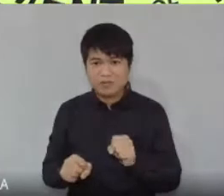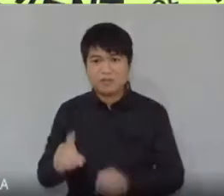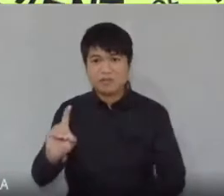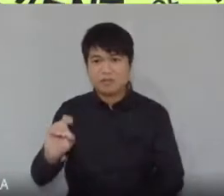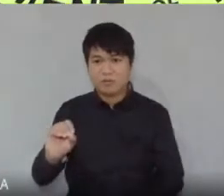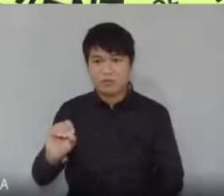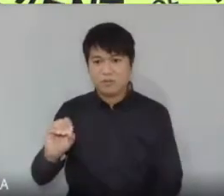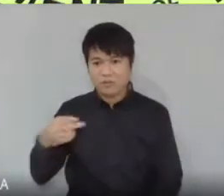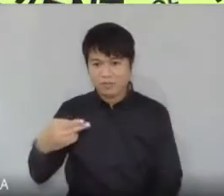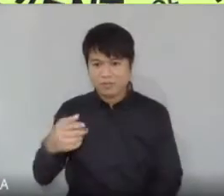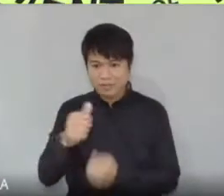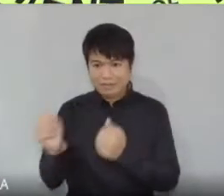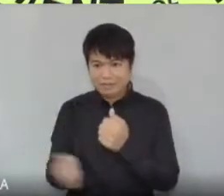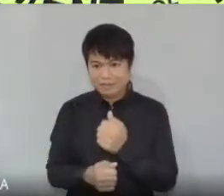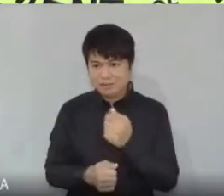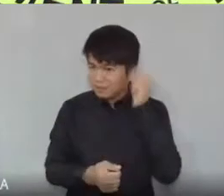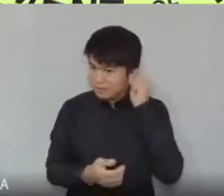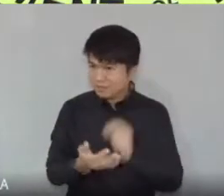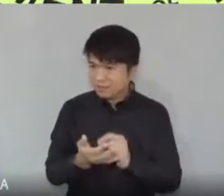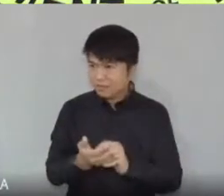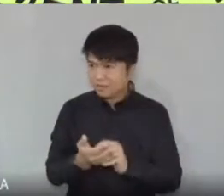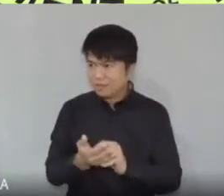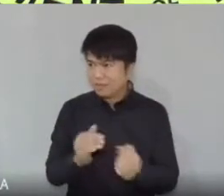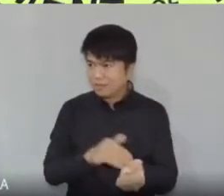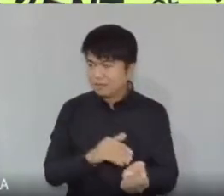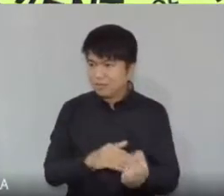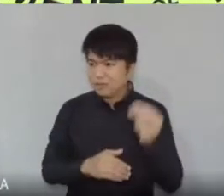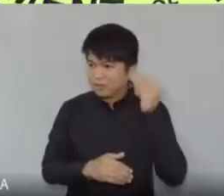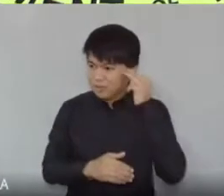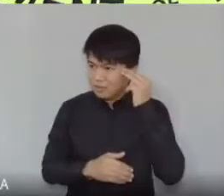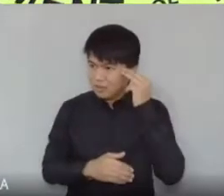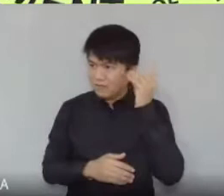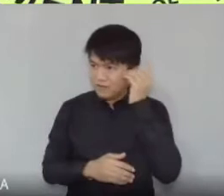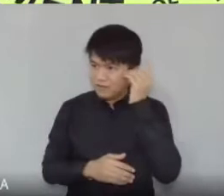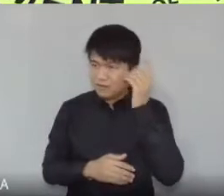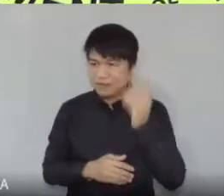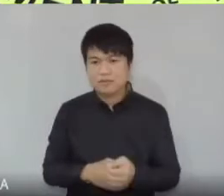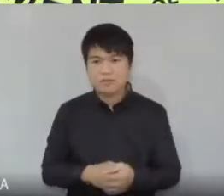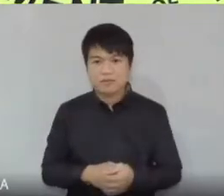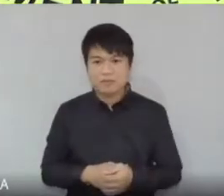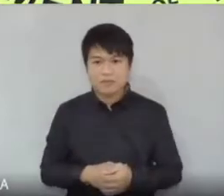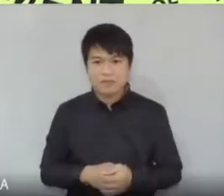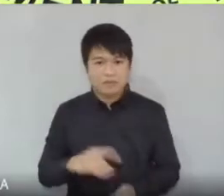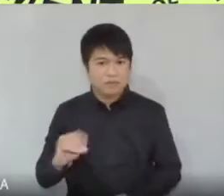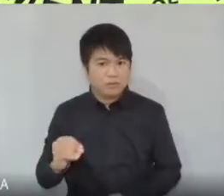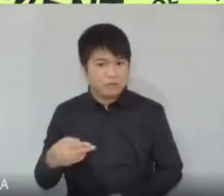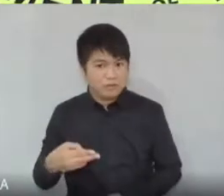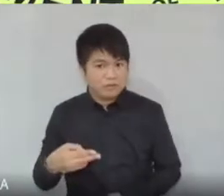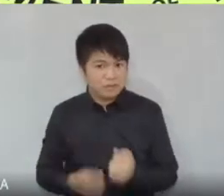Manila Chancellor and Executive Director of the uh, NIH, Dr. Eva Pochonjo de la